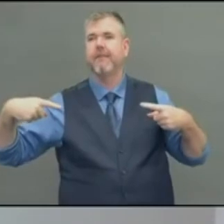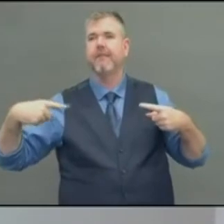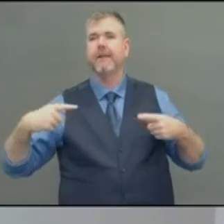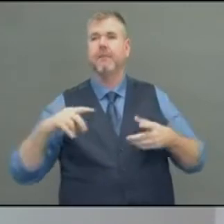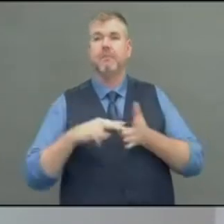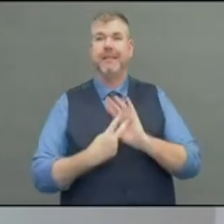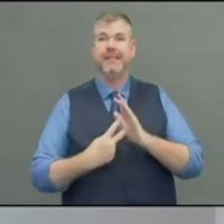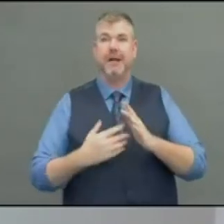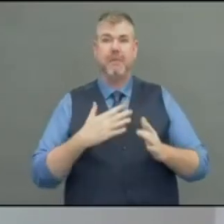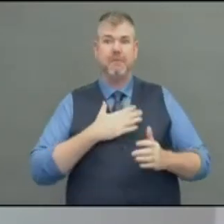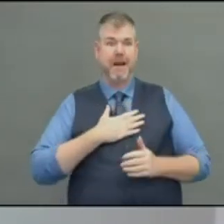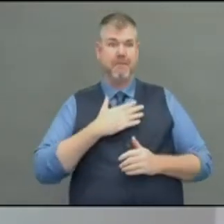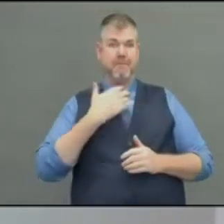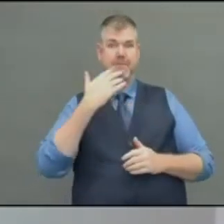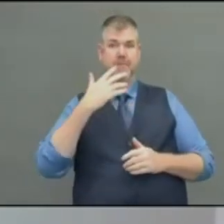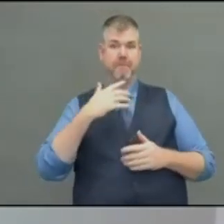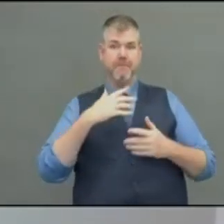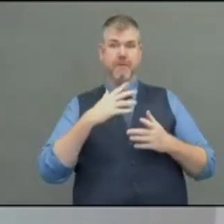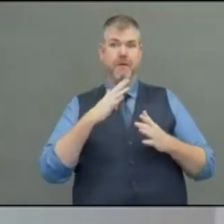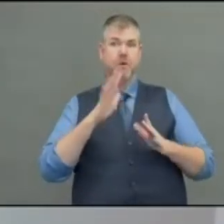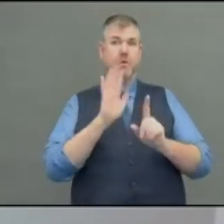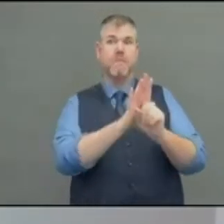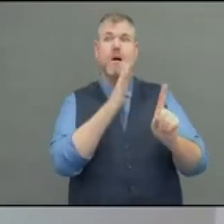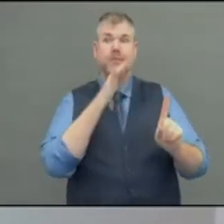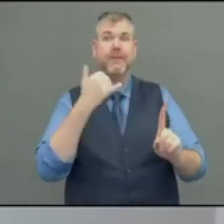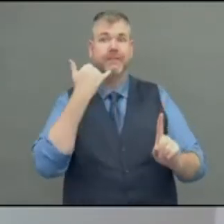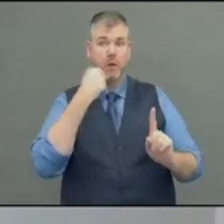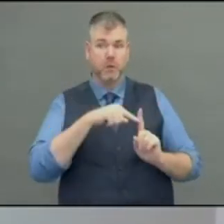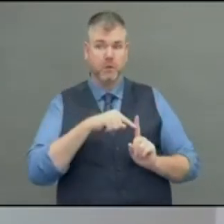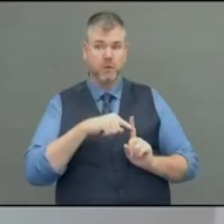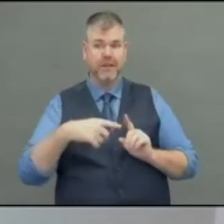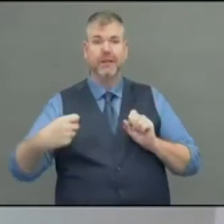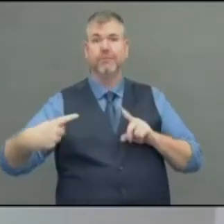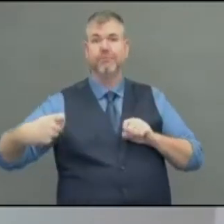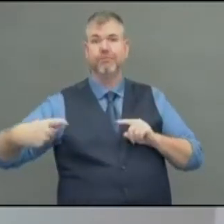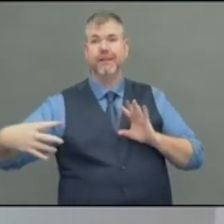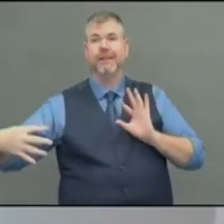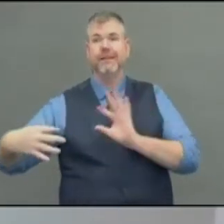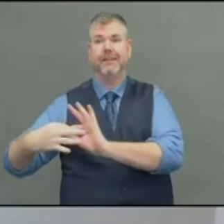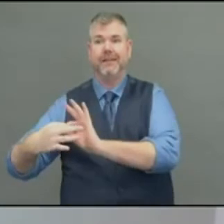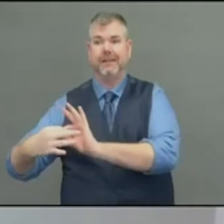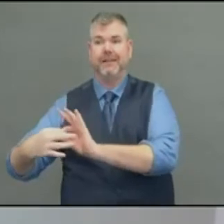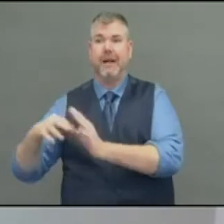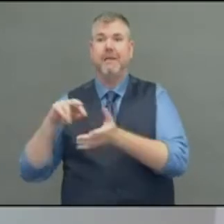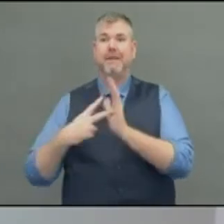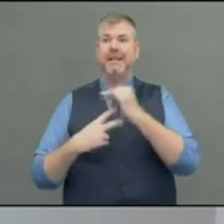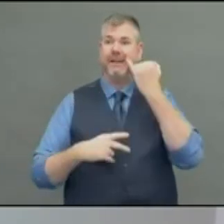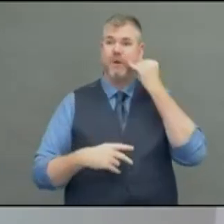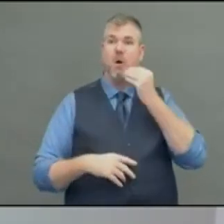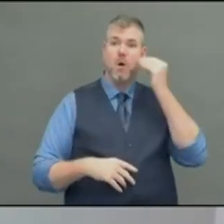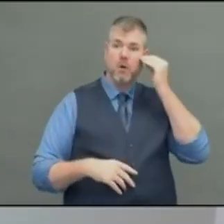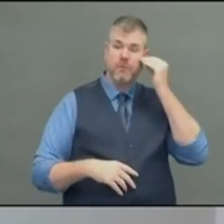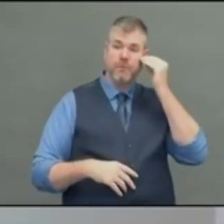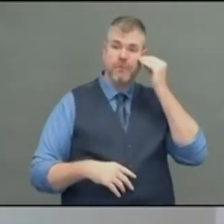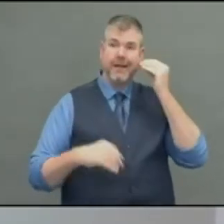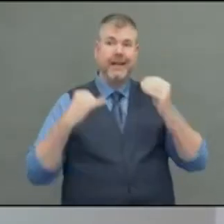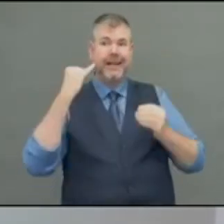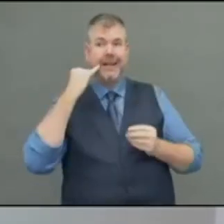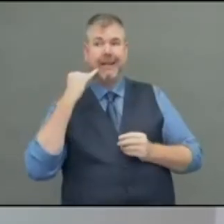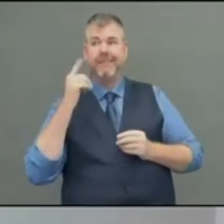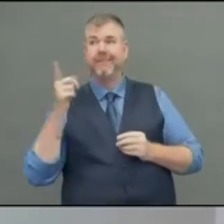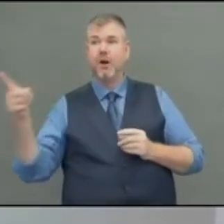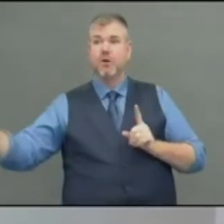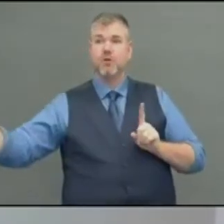via Bluetooth, so that when she's at home and you call her, she can pick up her phone call on this